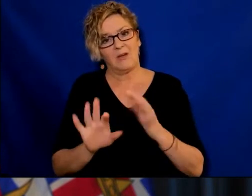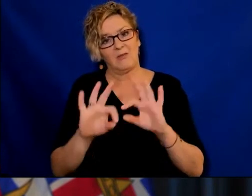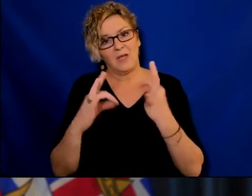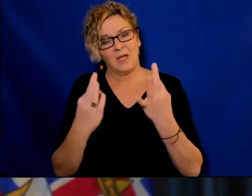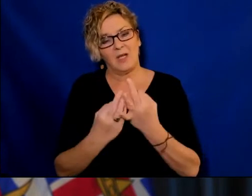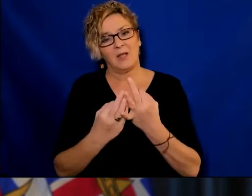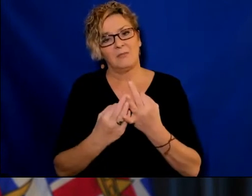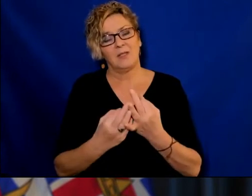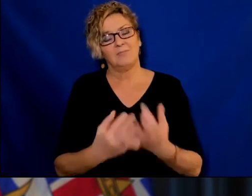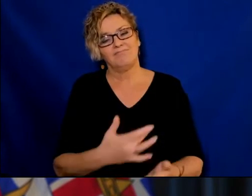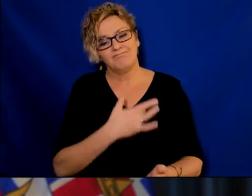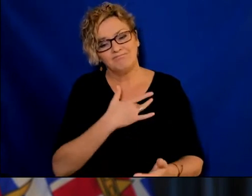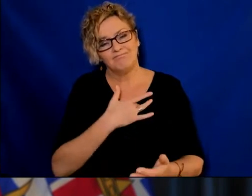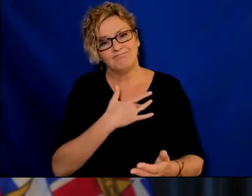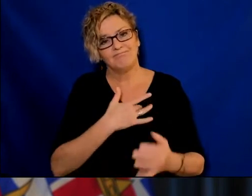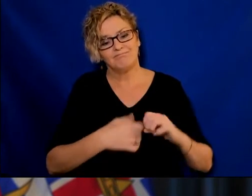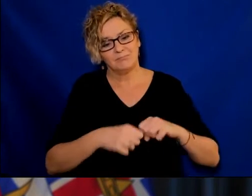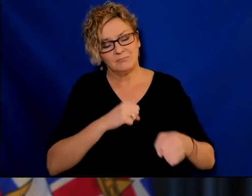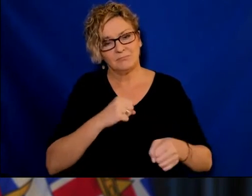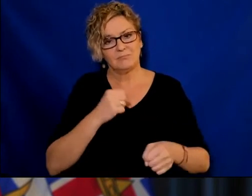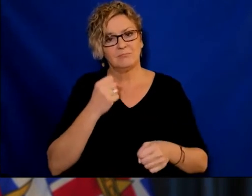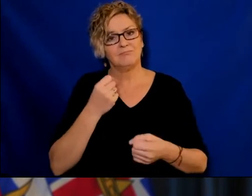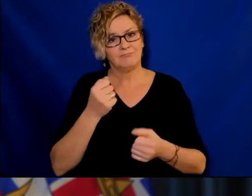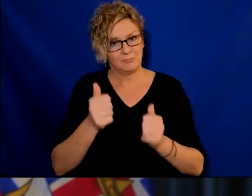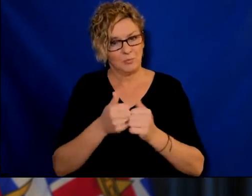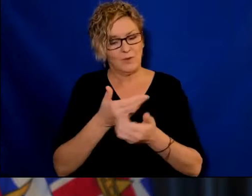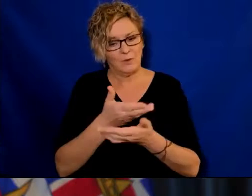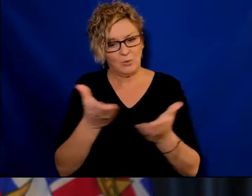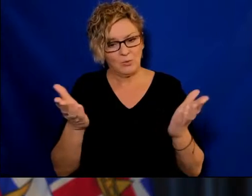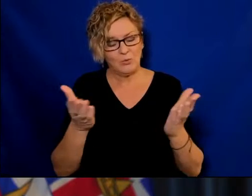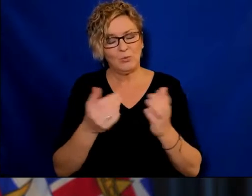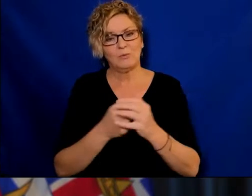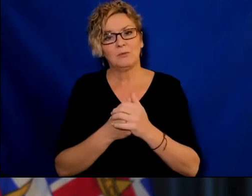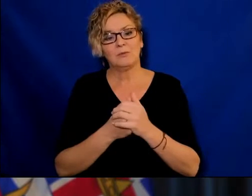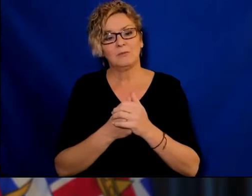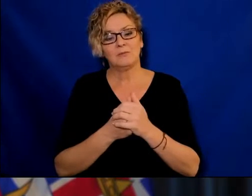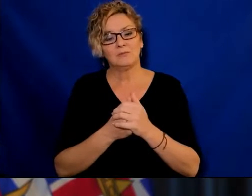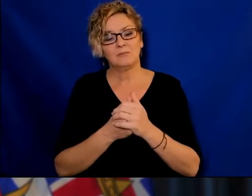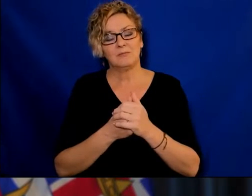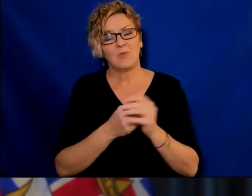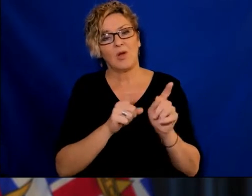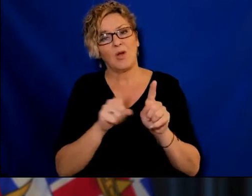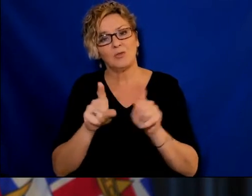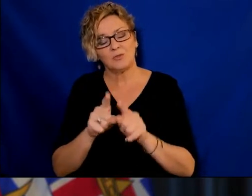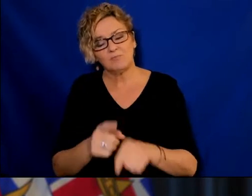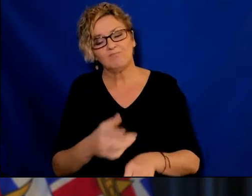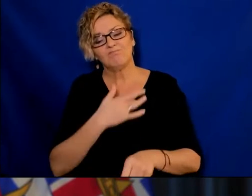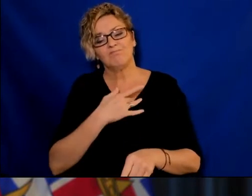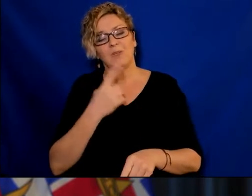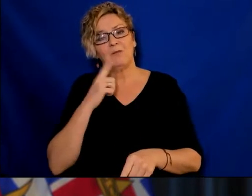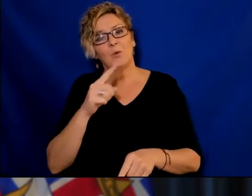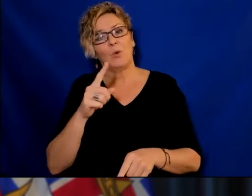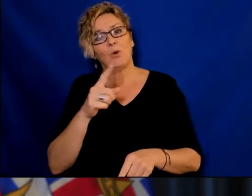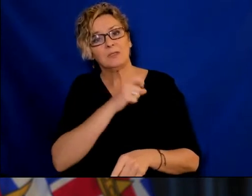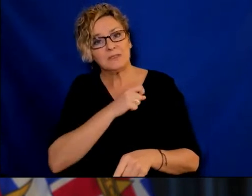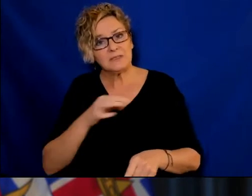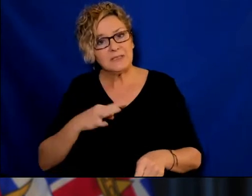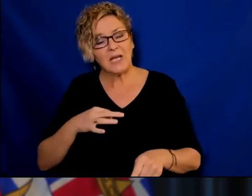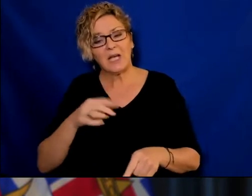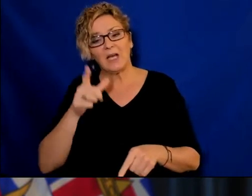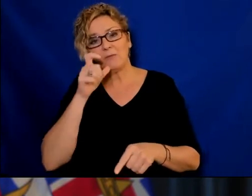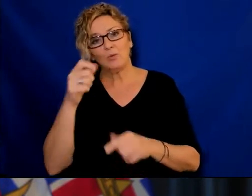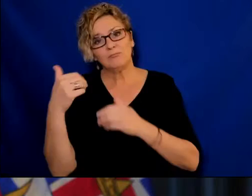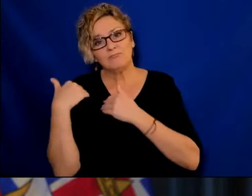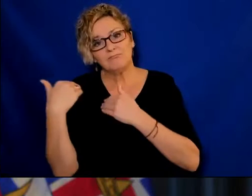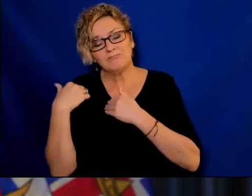caregivers, because the majority of these cases come from long-term care, and all of these cases involve our